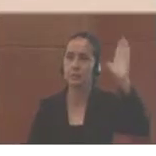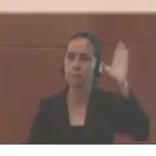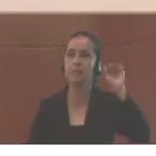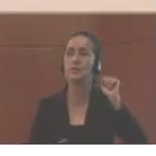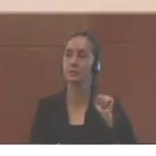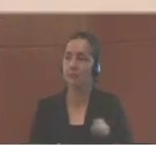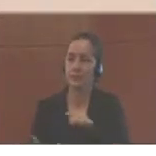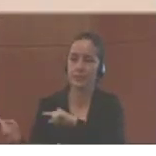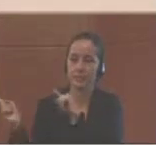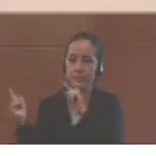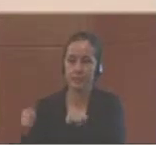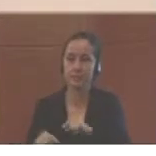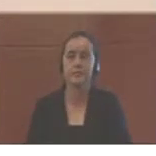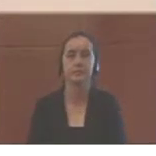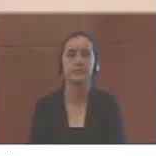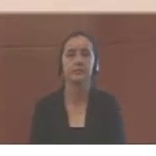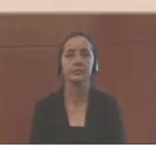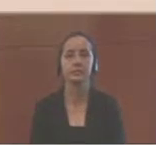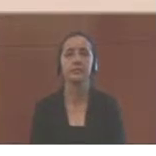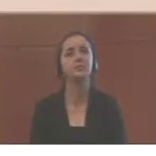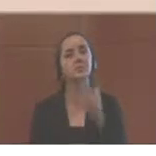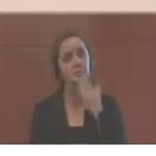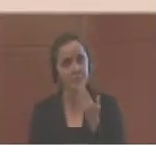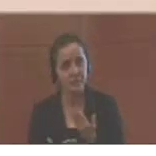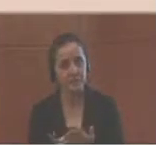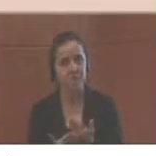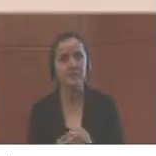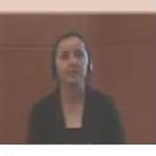important statements and commitments that have been made here.